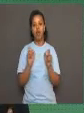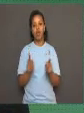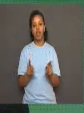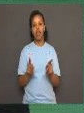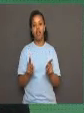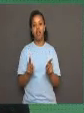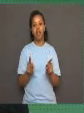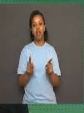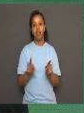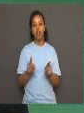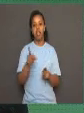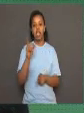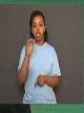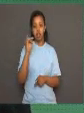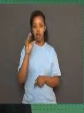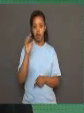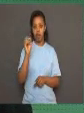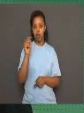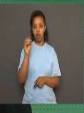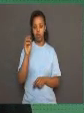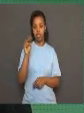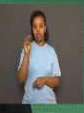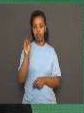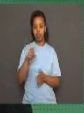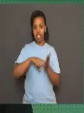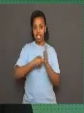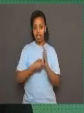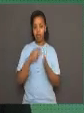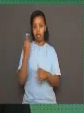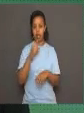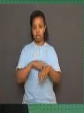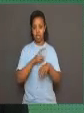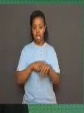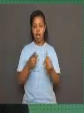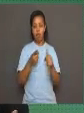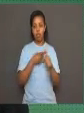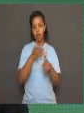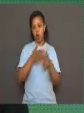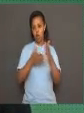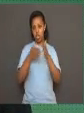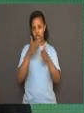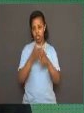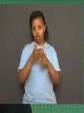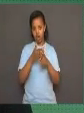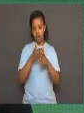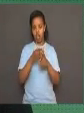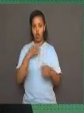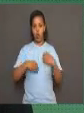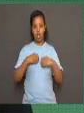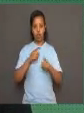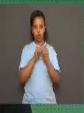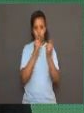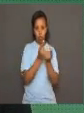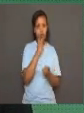a dichotomous key, the first step is to look at the group of